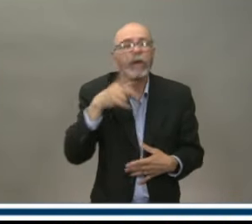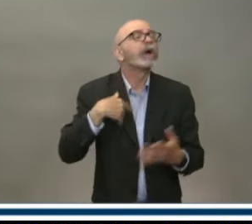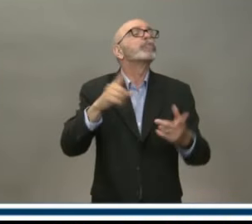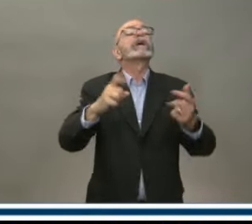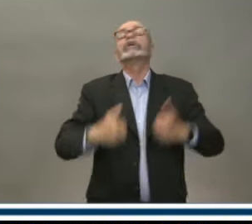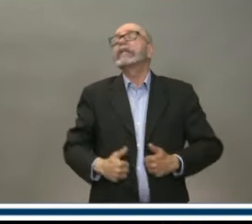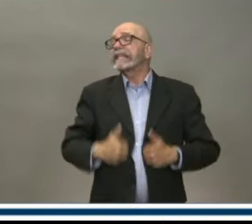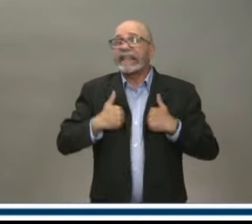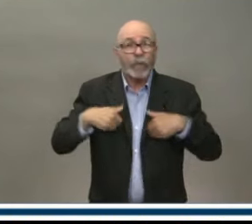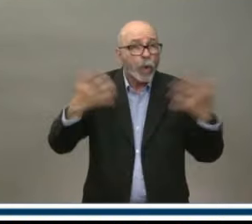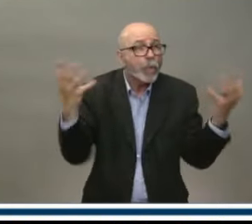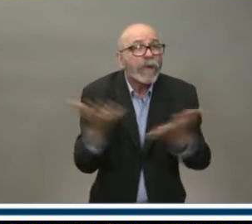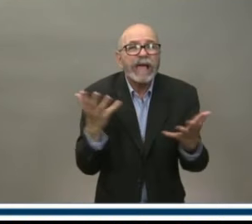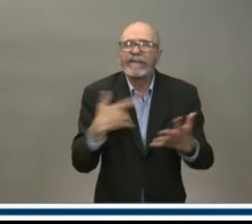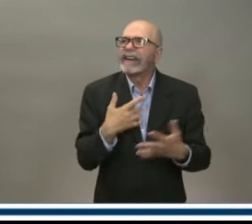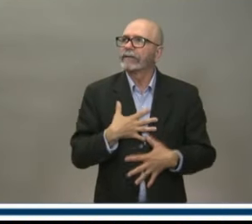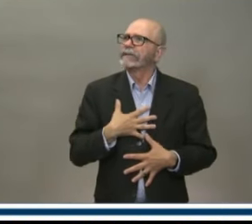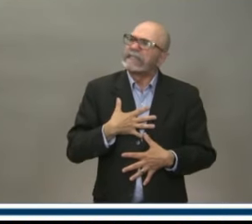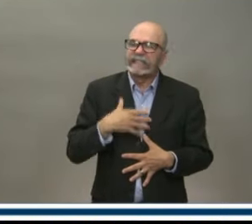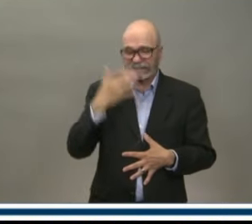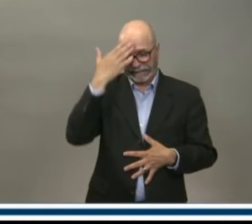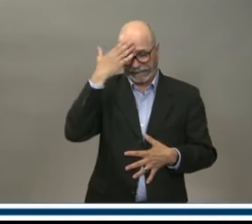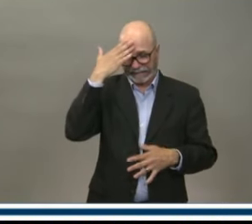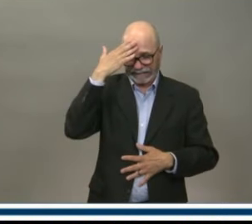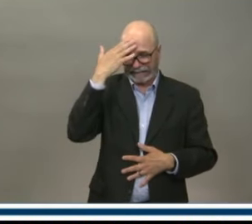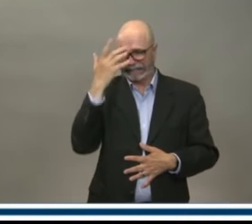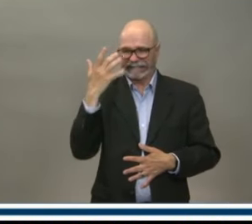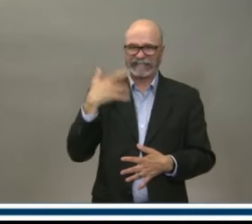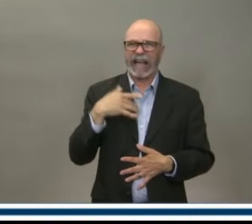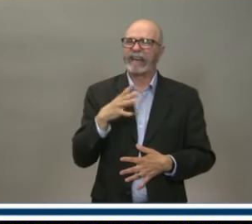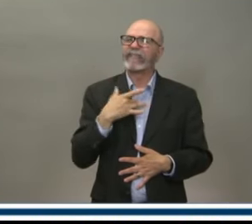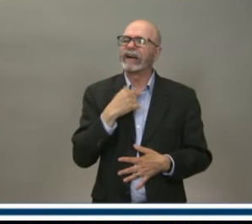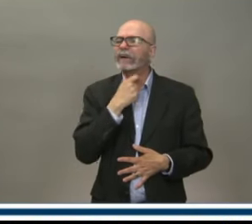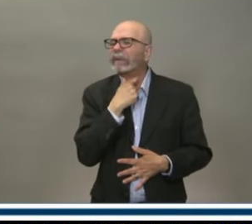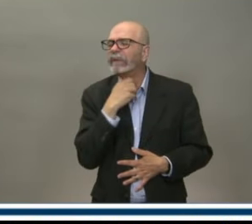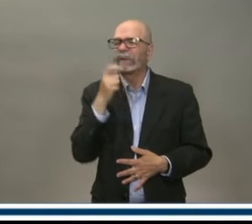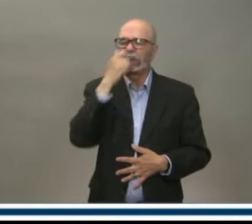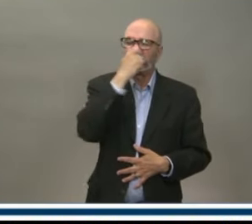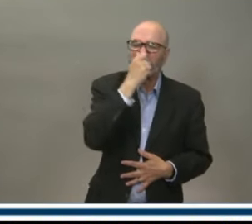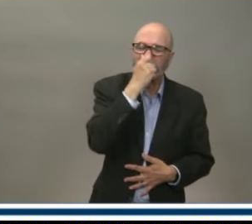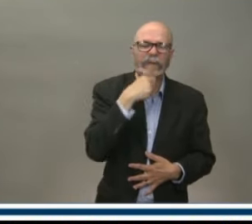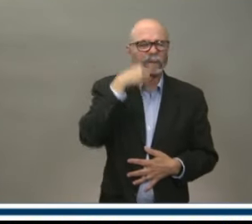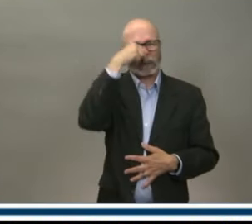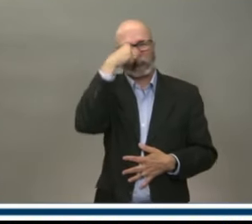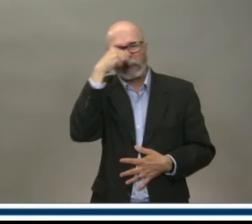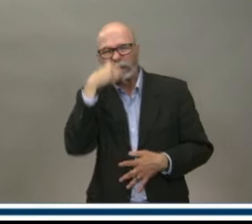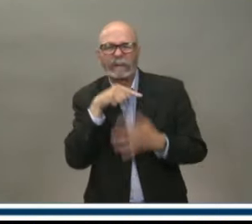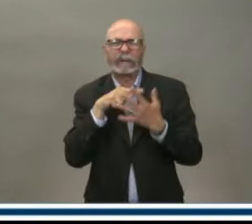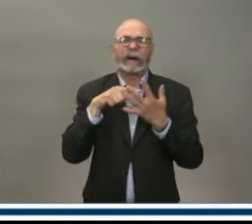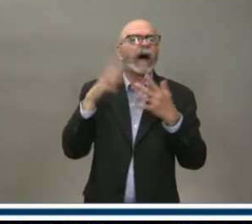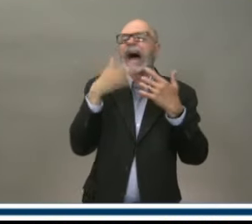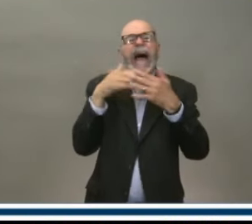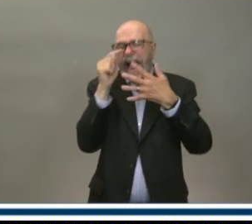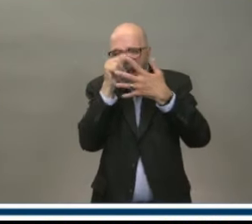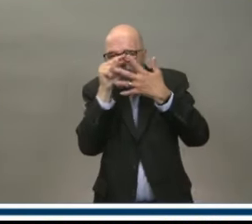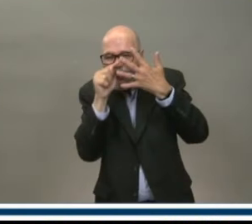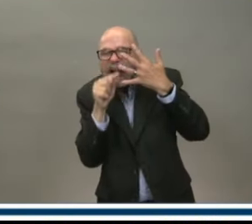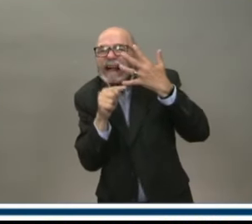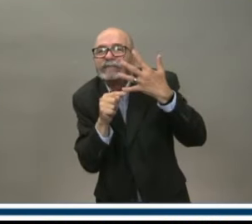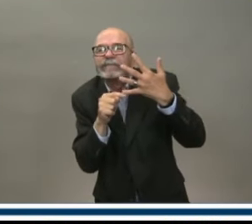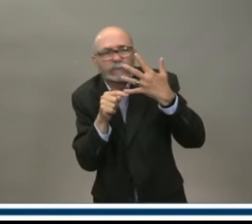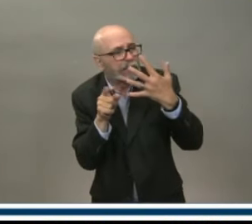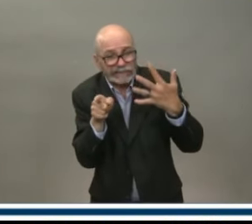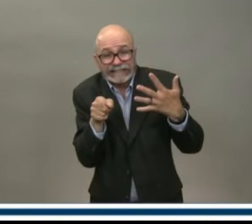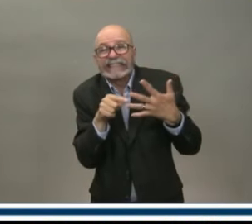that could be COVID-19, that we want you to come forward and get tested. So if you have fever, 2